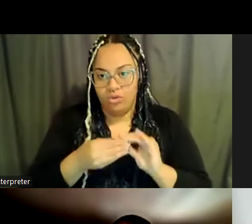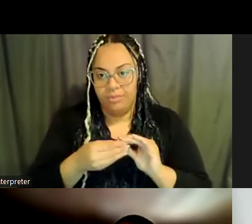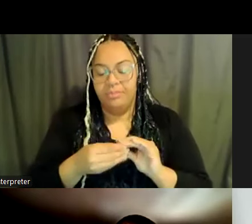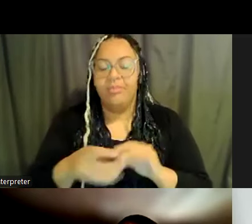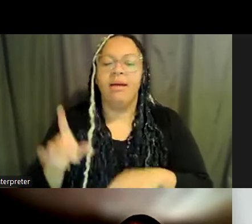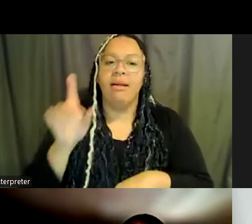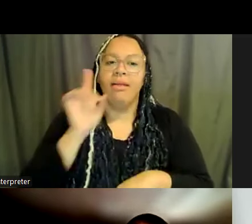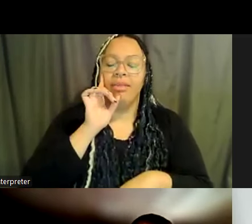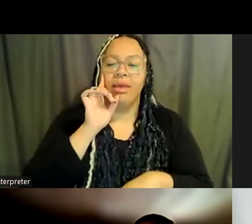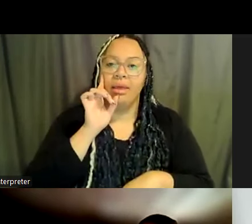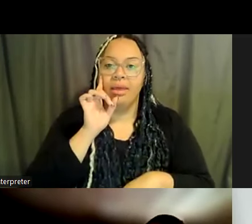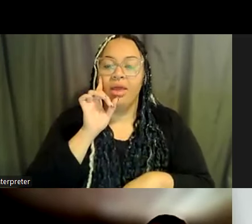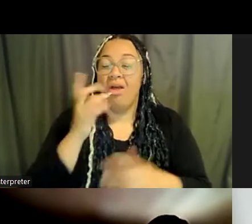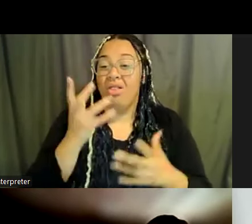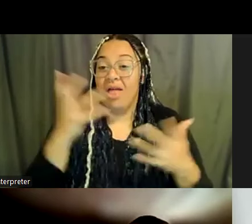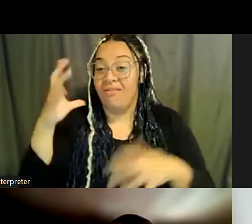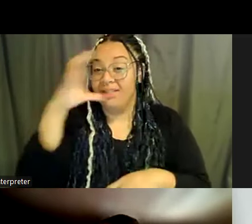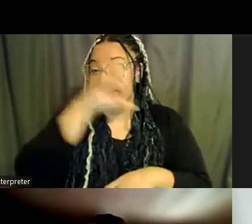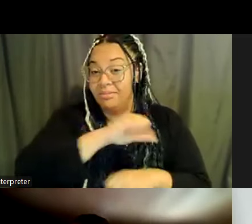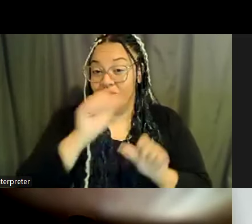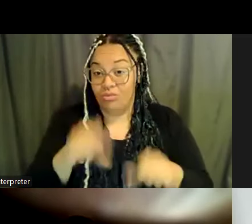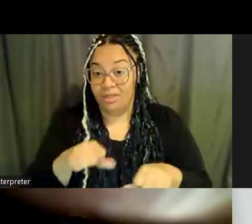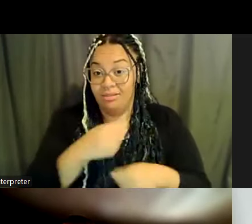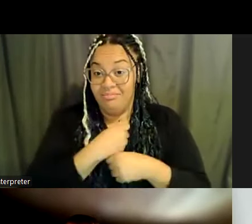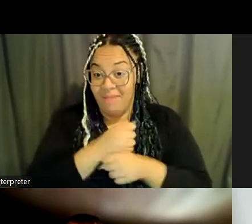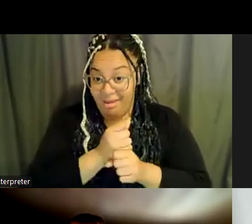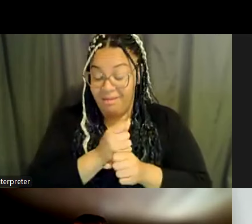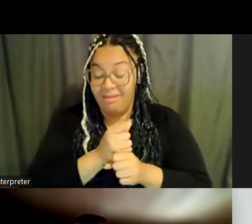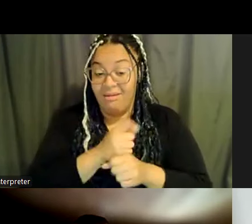of assumptions we can make about that. I think,